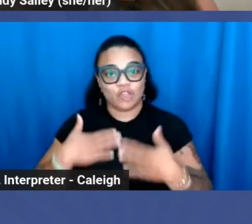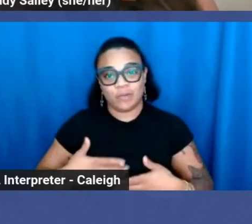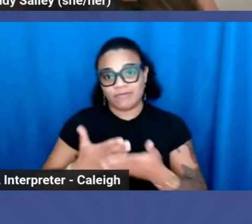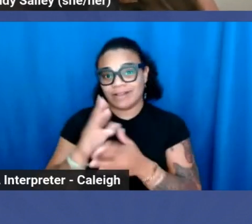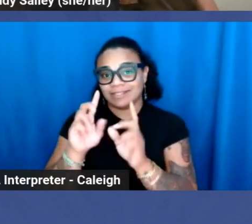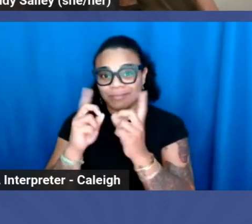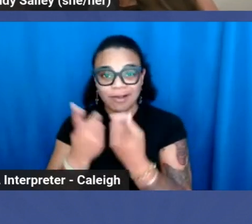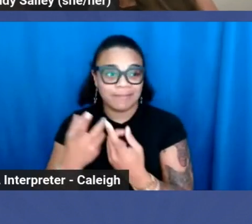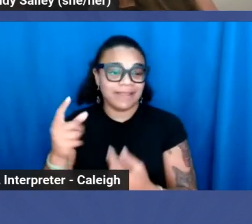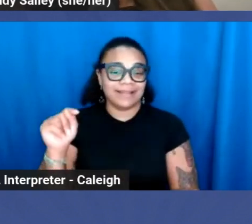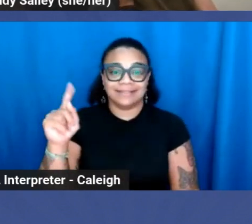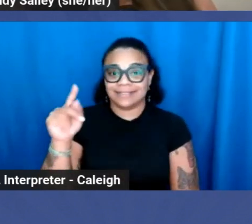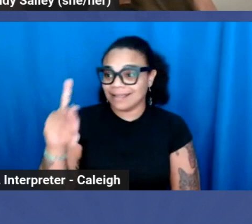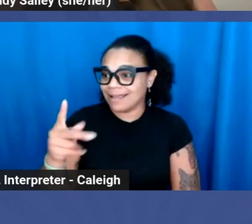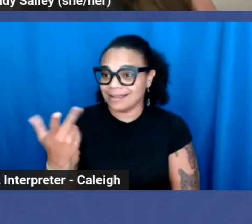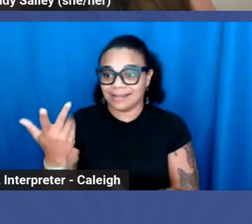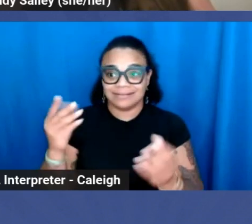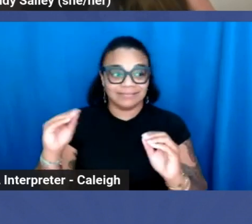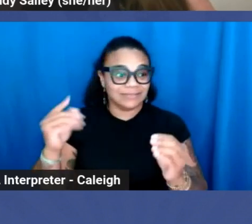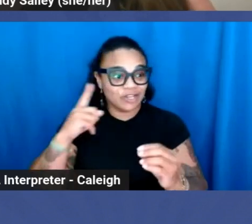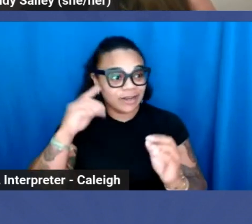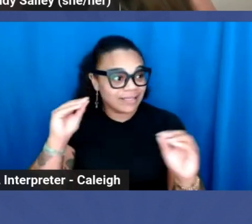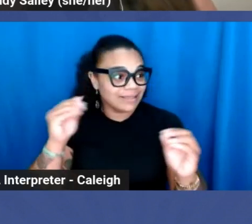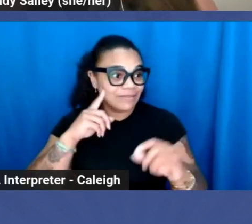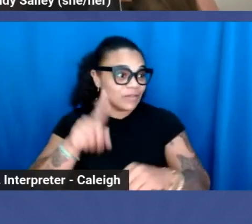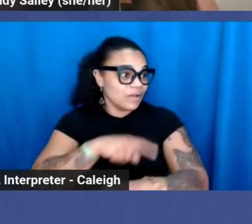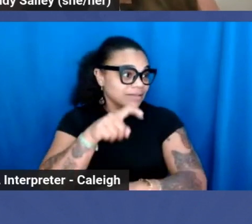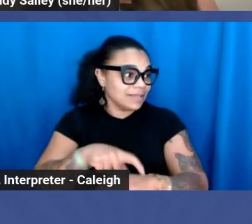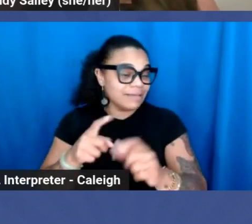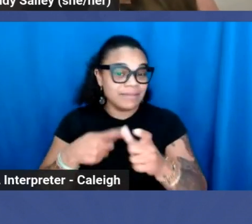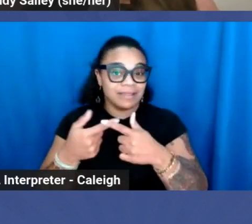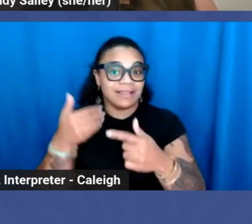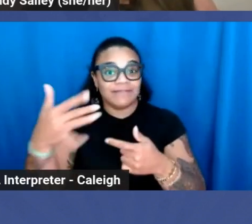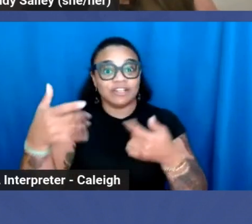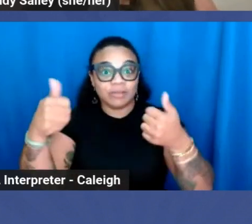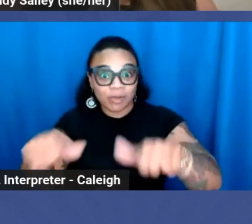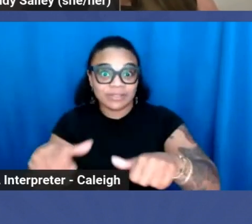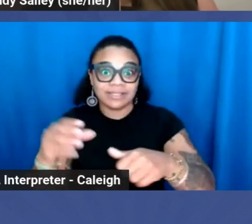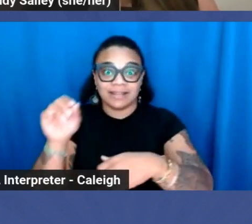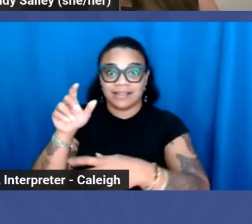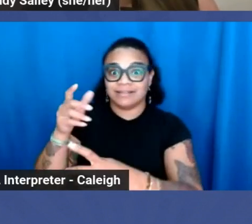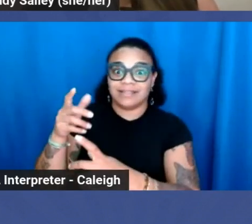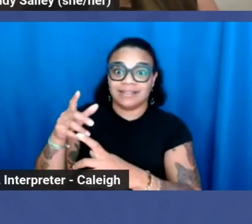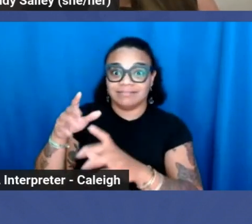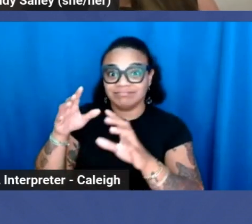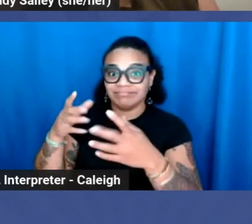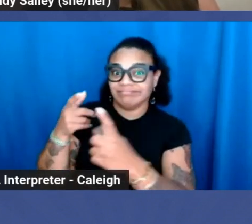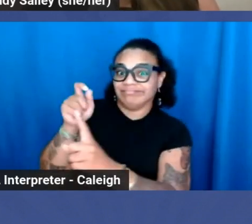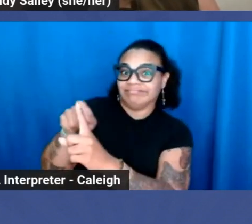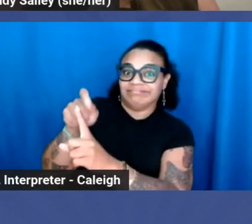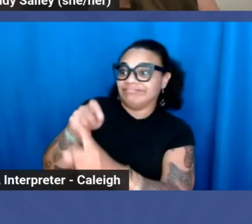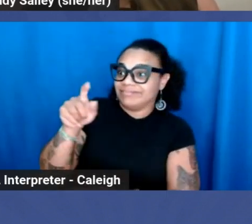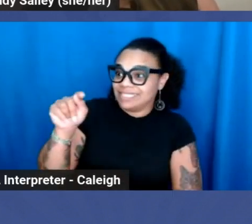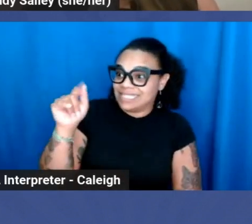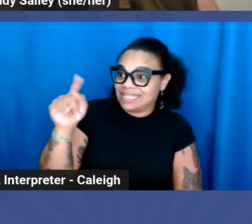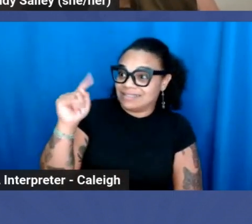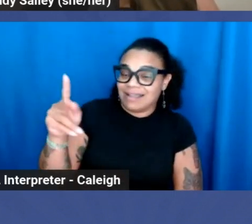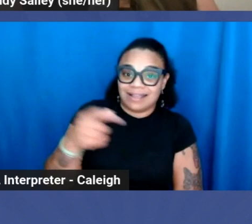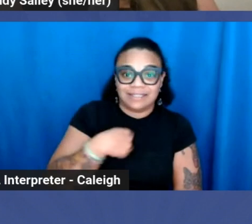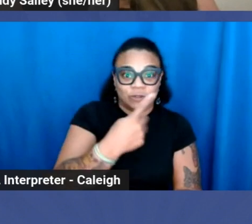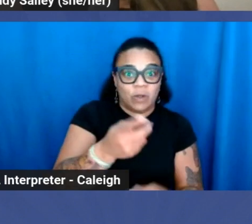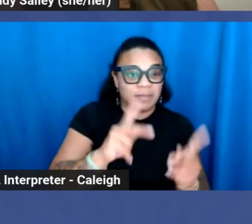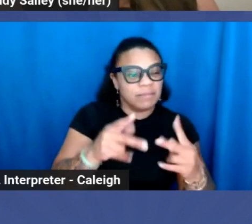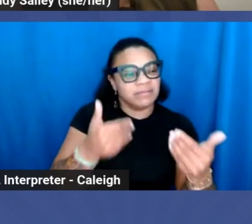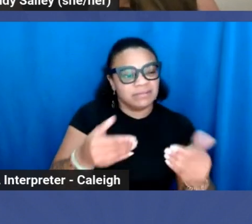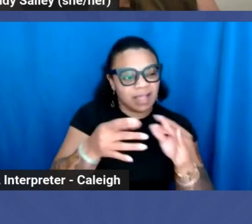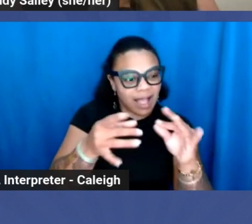happened for the longest time. And then we just posted about it and called out TikTok and told everyone to just comment and tag TikTok, and then in